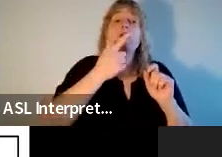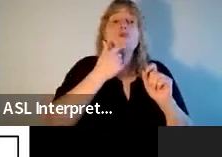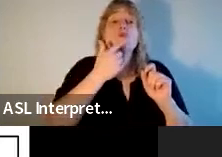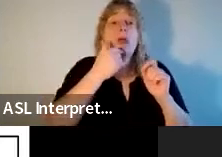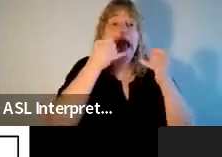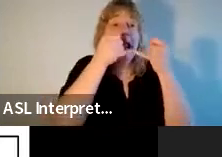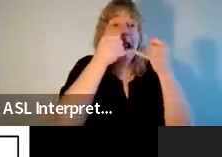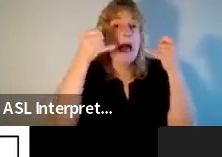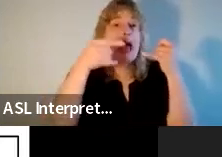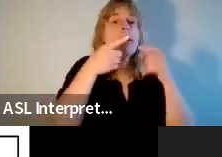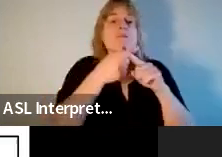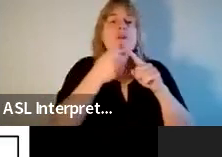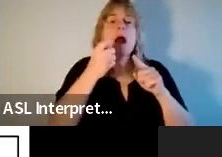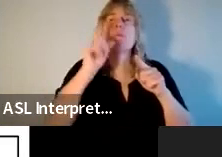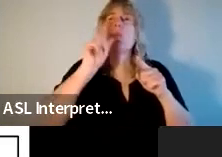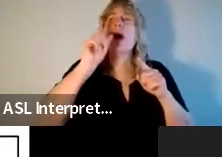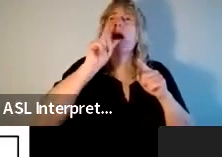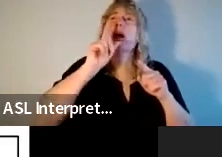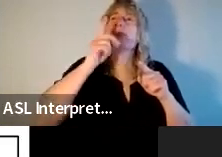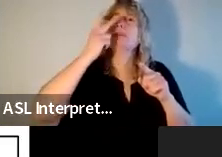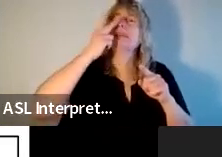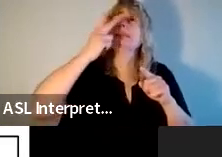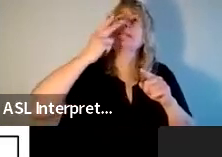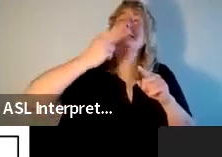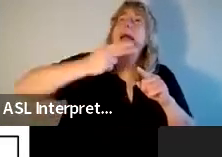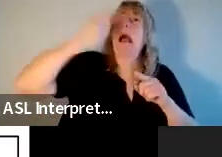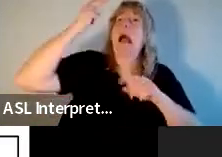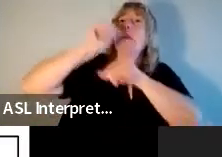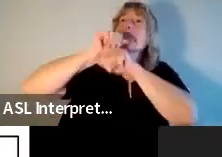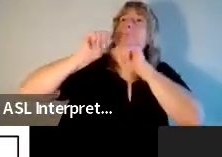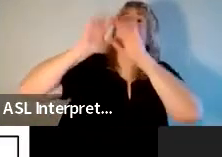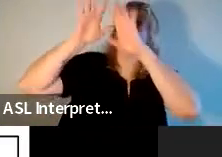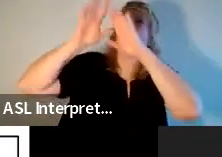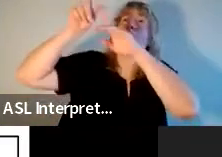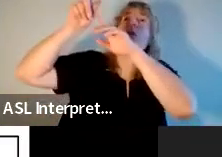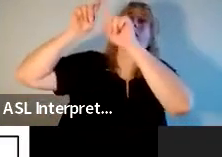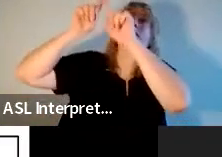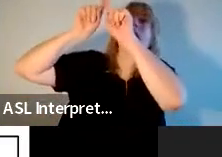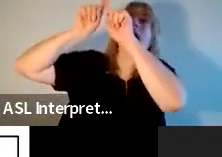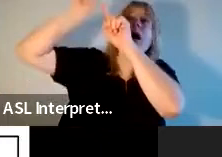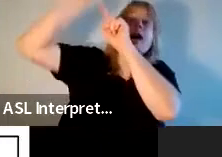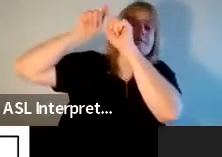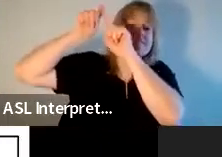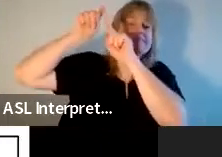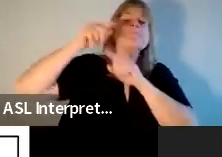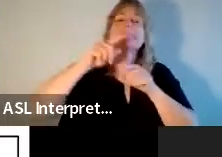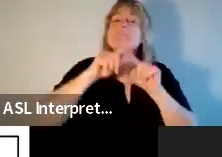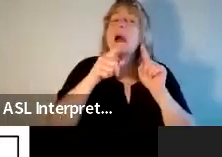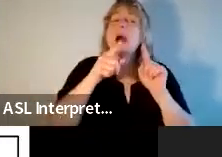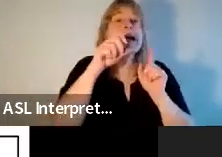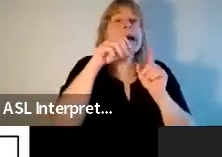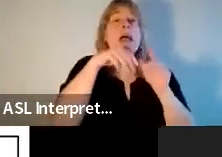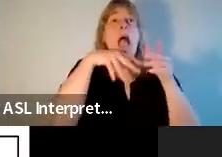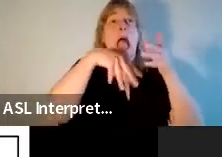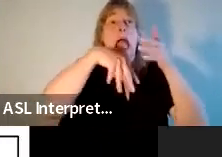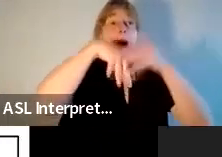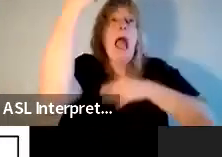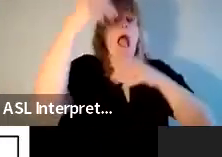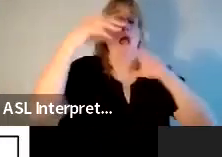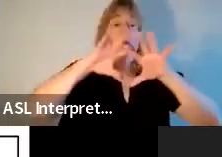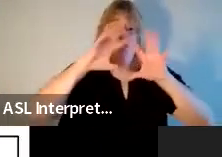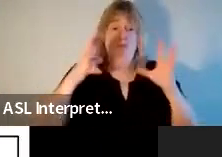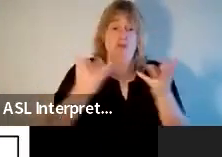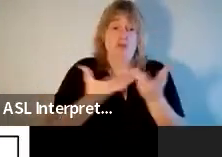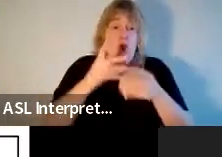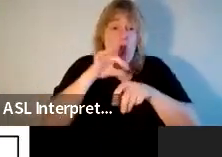Earth. So in space, it's 1,000,000 times quieter and more faint to see against the background. And